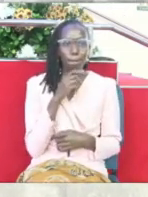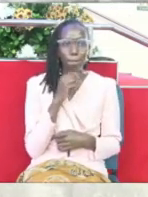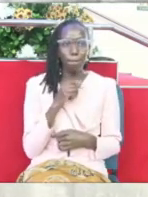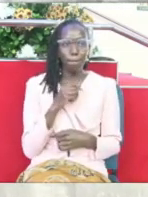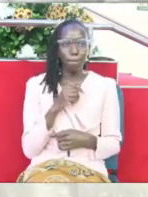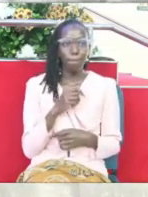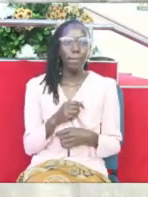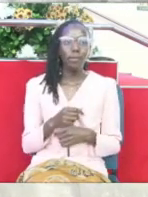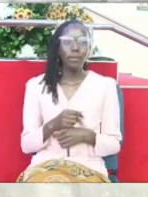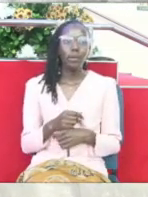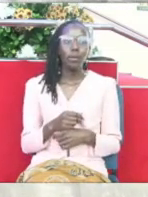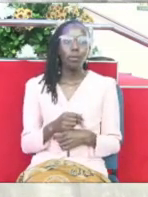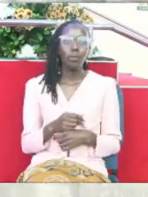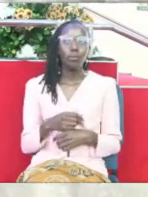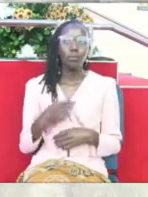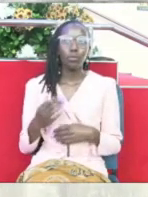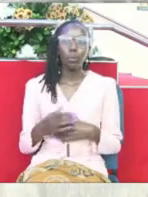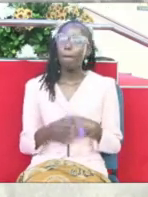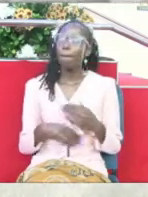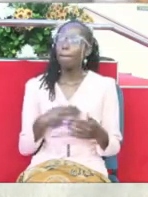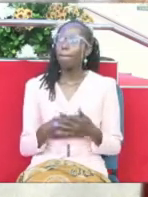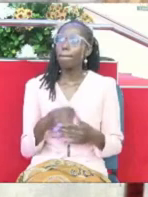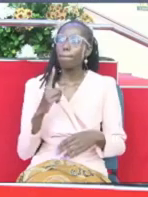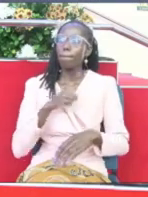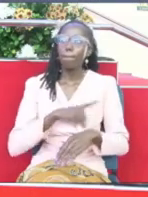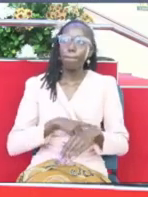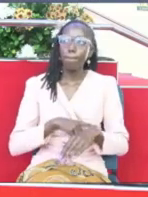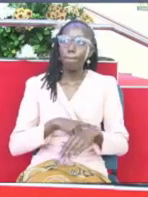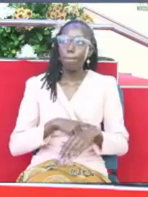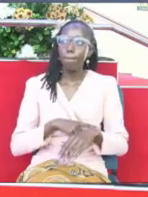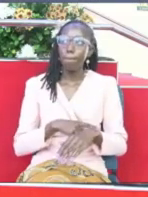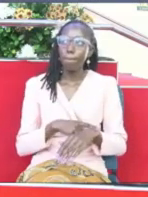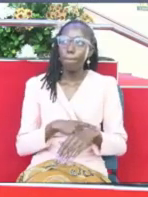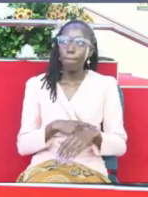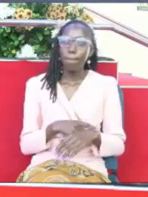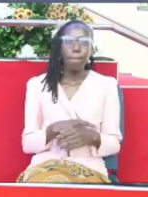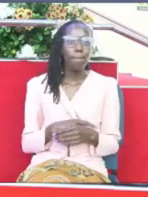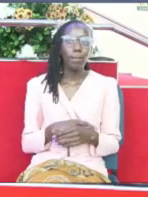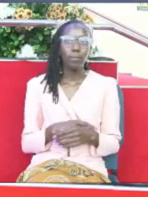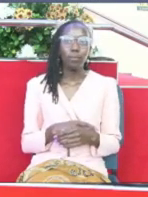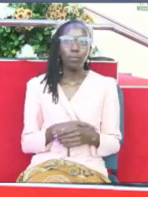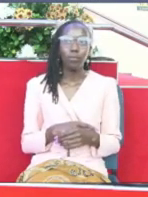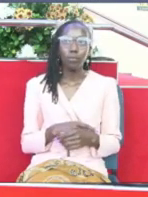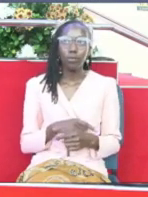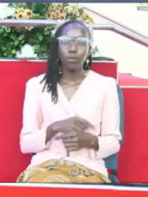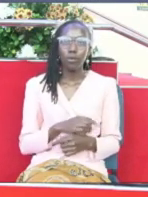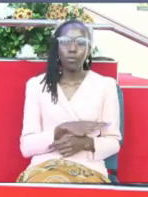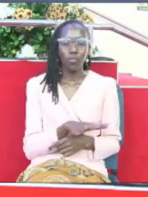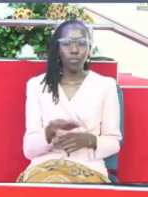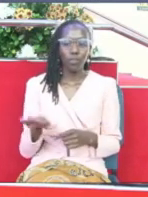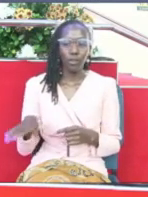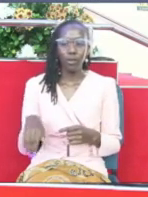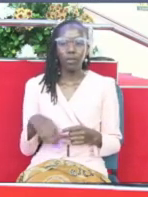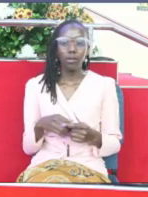ni mjamzito. Because there's an intimacy that took place in the secret place. Kwa sababu pana jambo ambalo lilifanyika mahali pa siri. It's not normal,